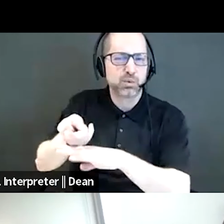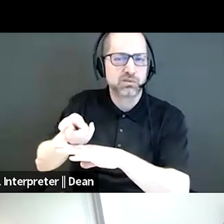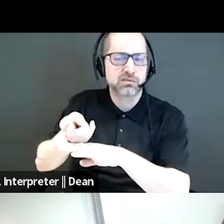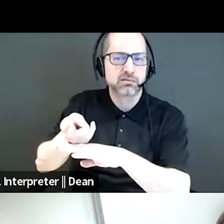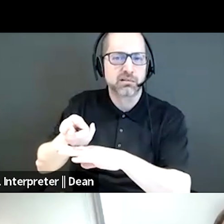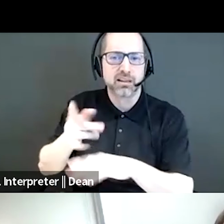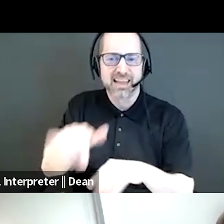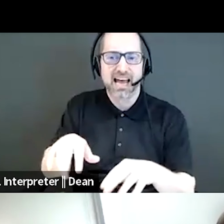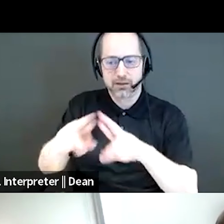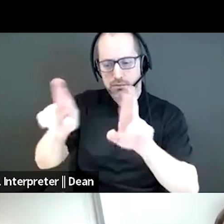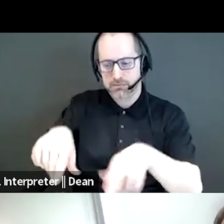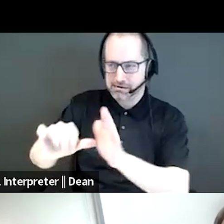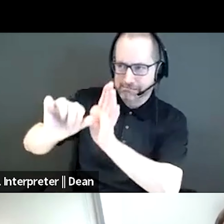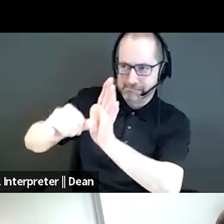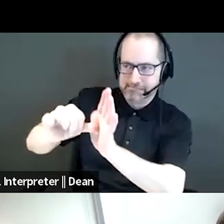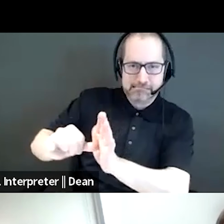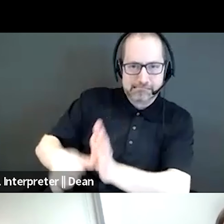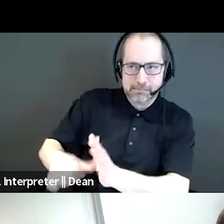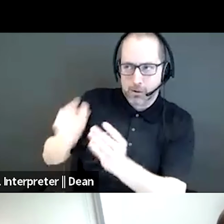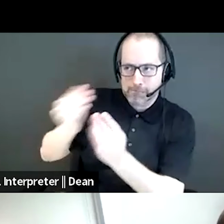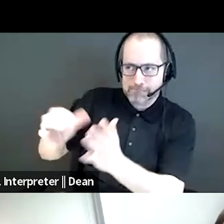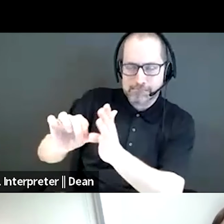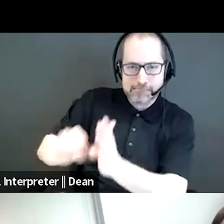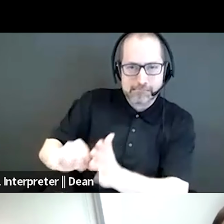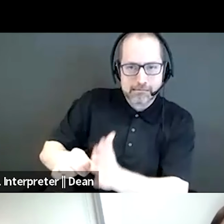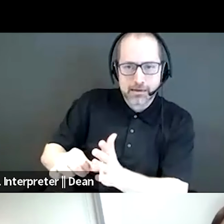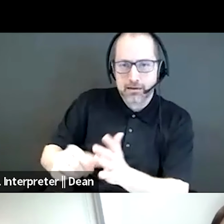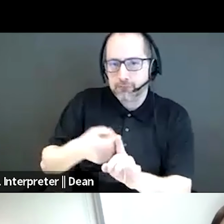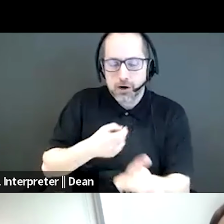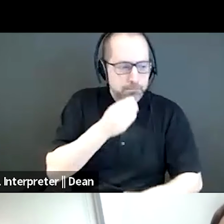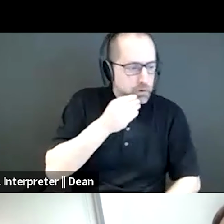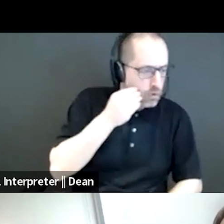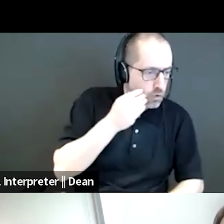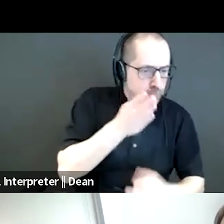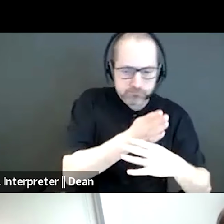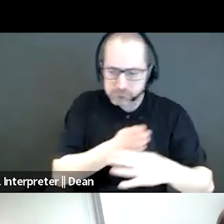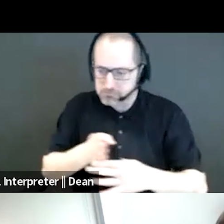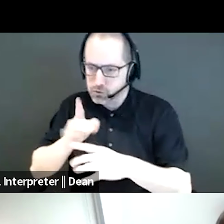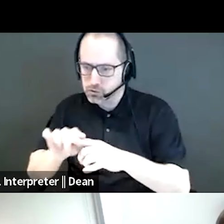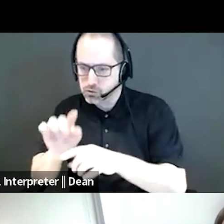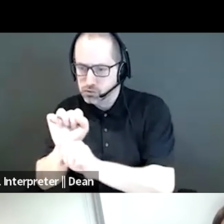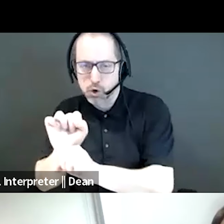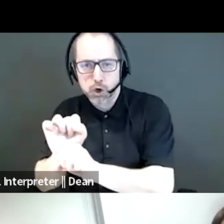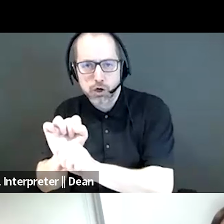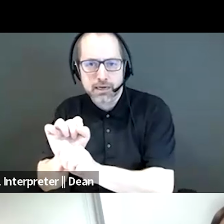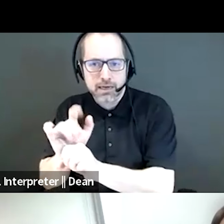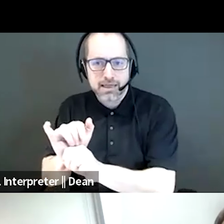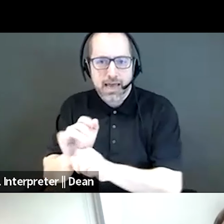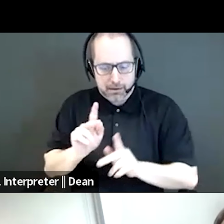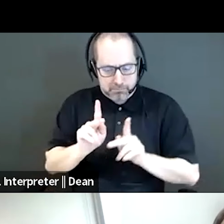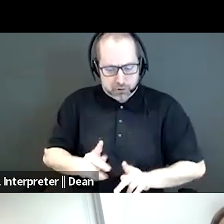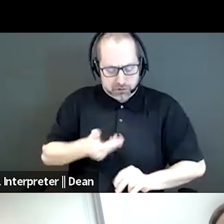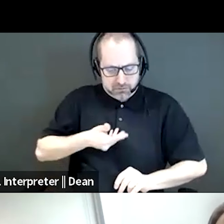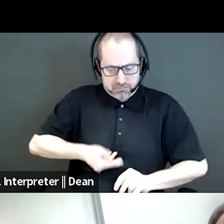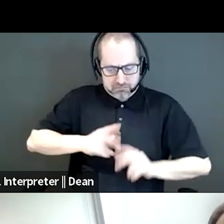at the home, less social quality profile to your at work profile, and what are you suppressing and amplifying,